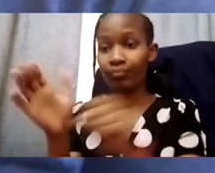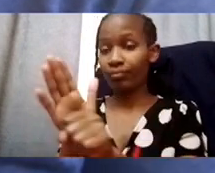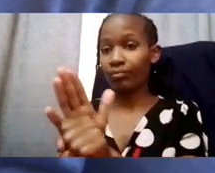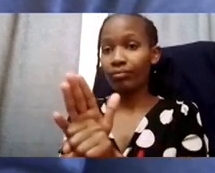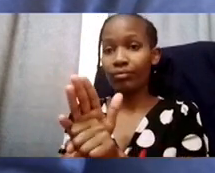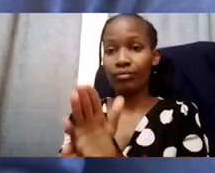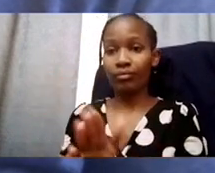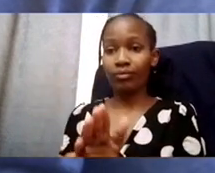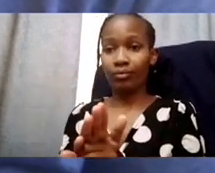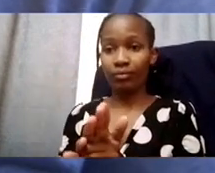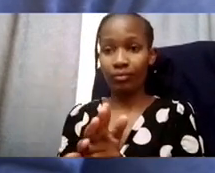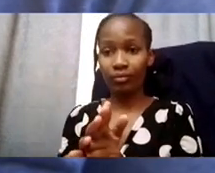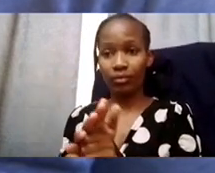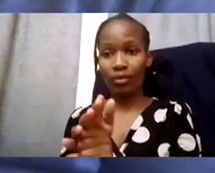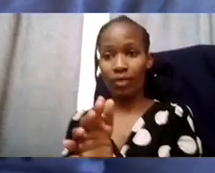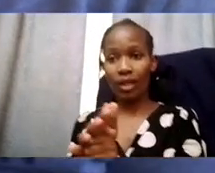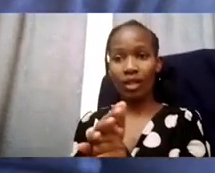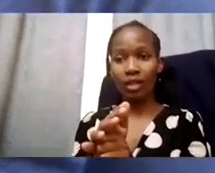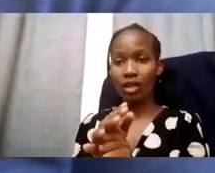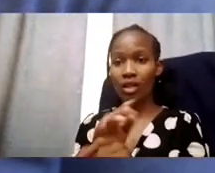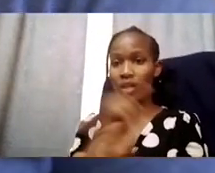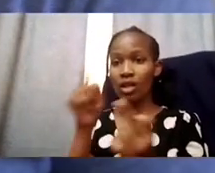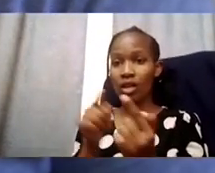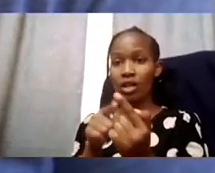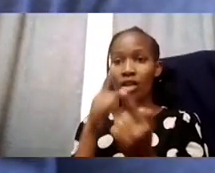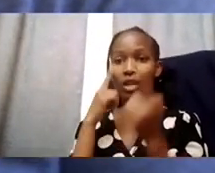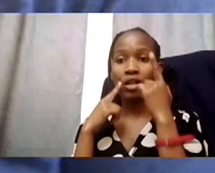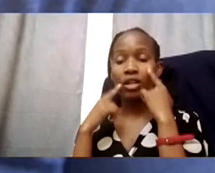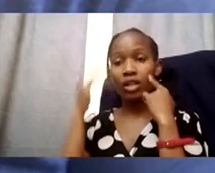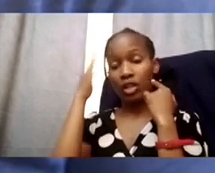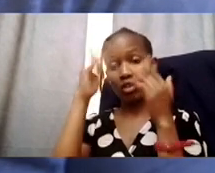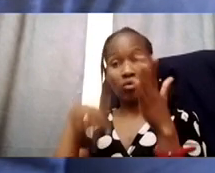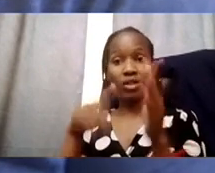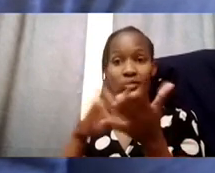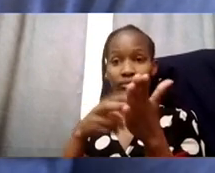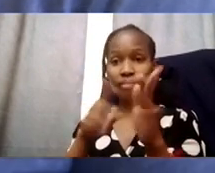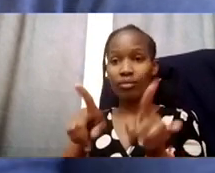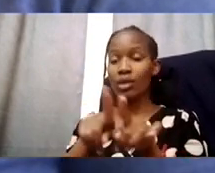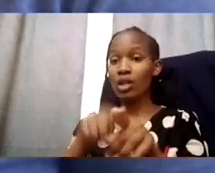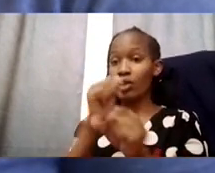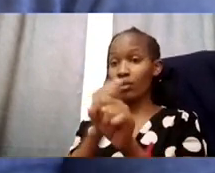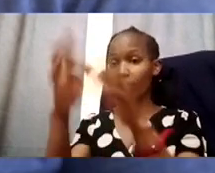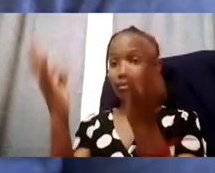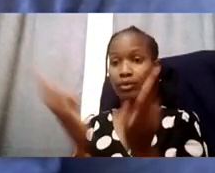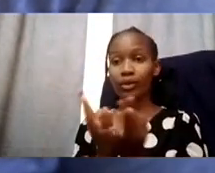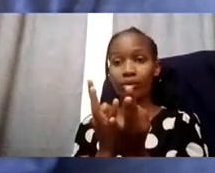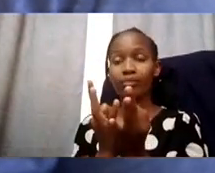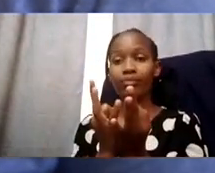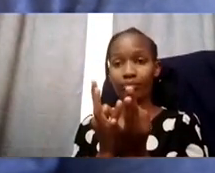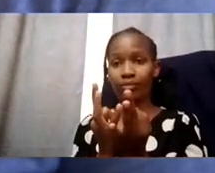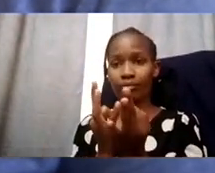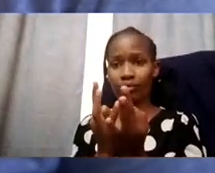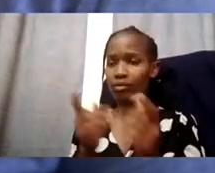familiar. When they cry, I know what it means, and we worked as a family. But until we went